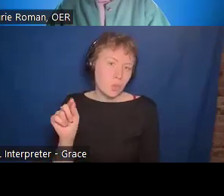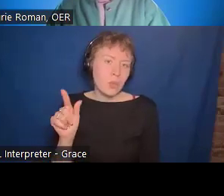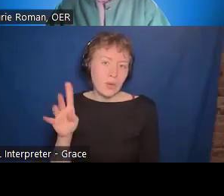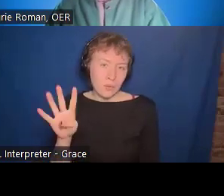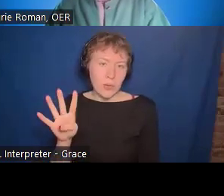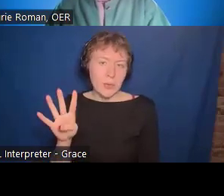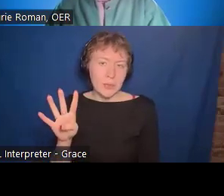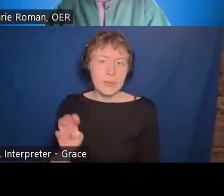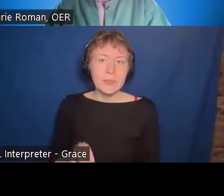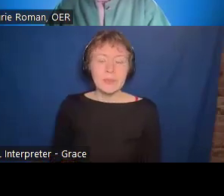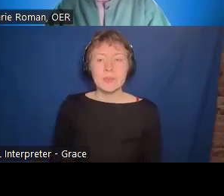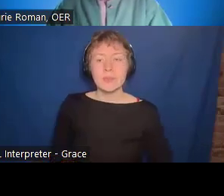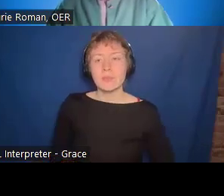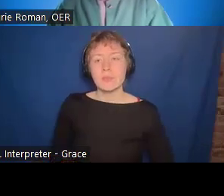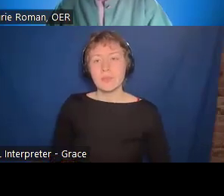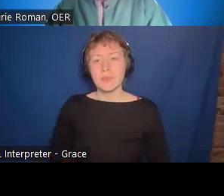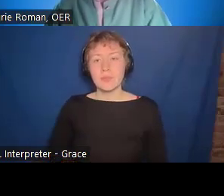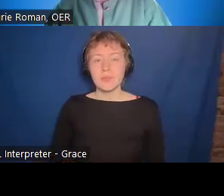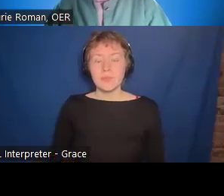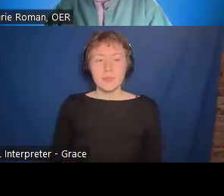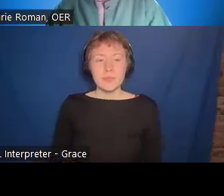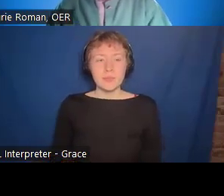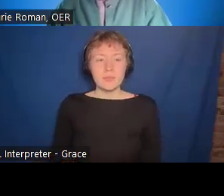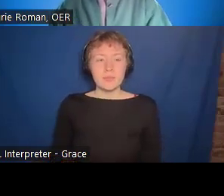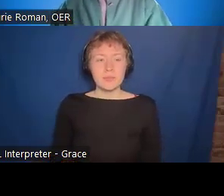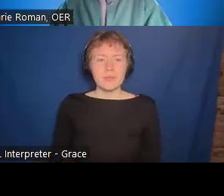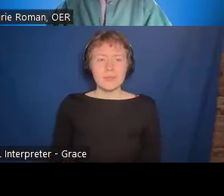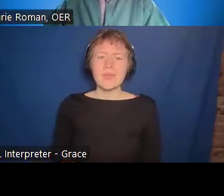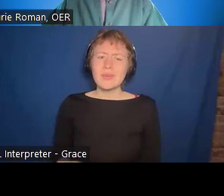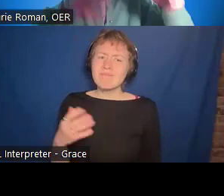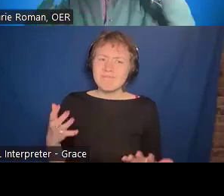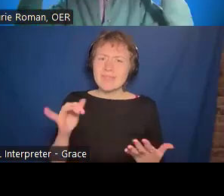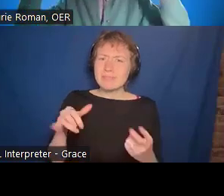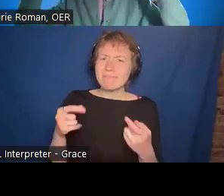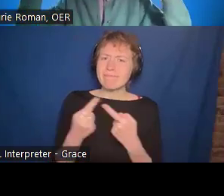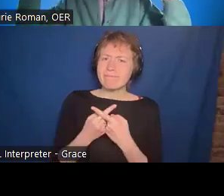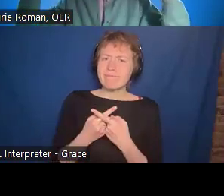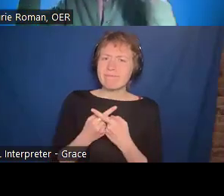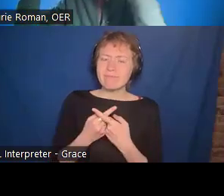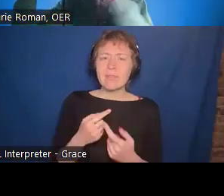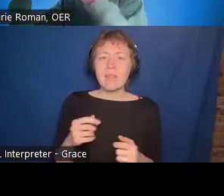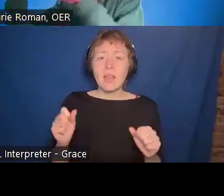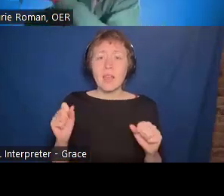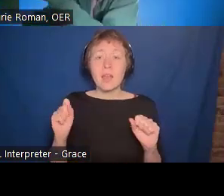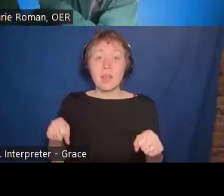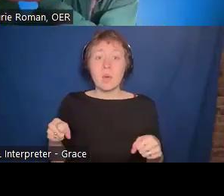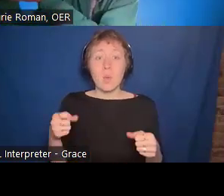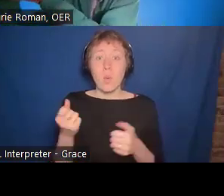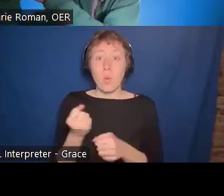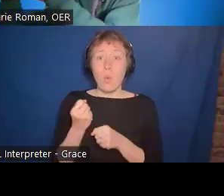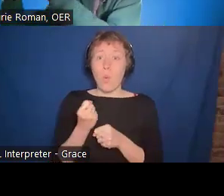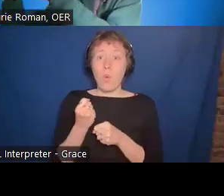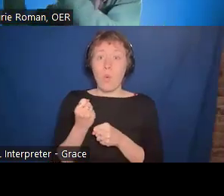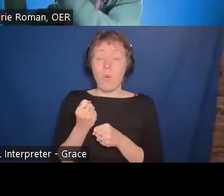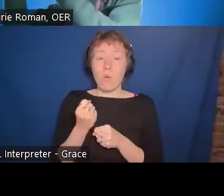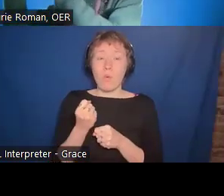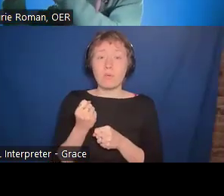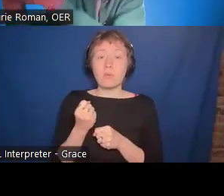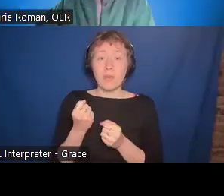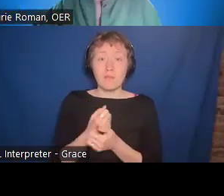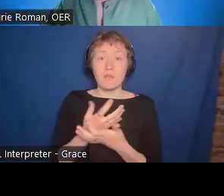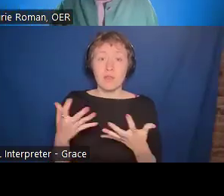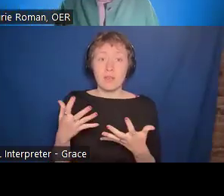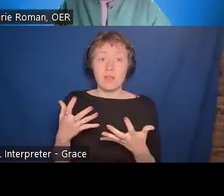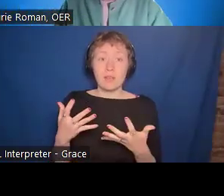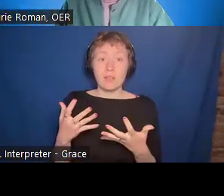2024. So that presents a bit of a dilemma. We can hold everything and everybody can just sort of bunch up at the point of